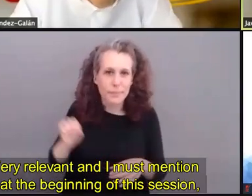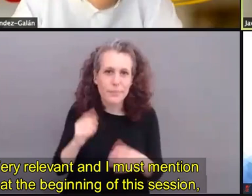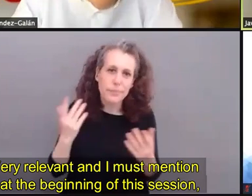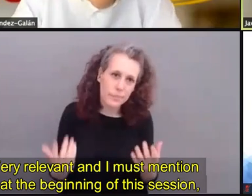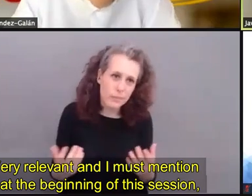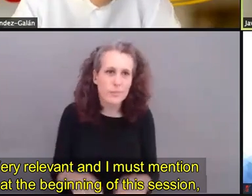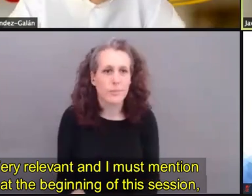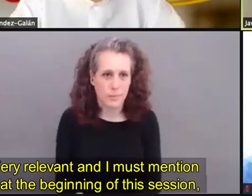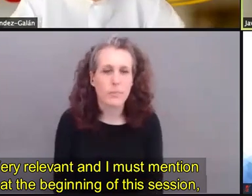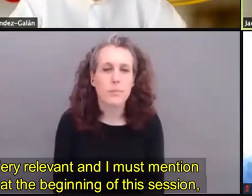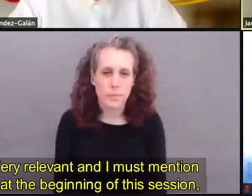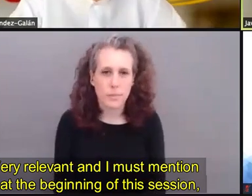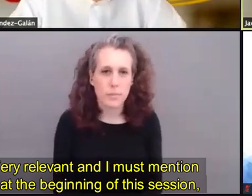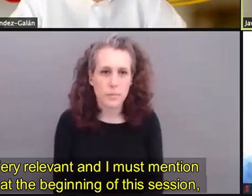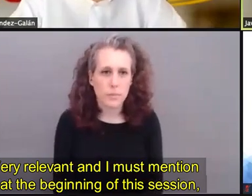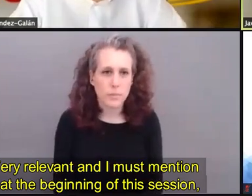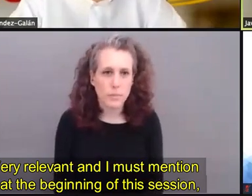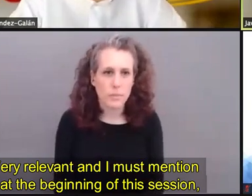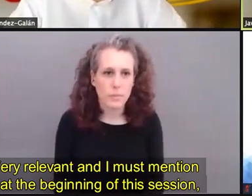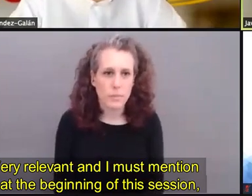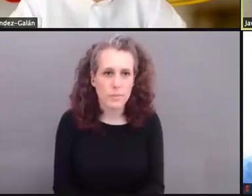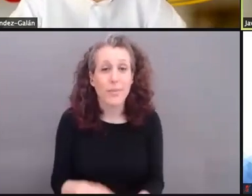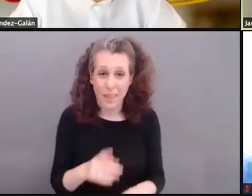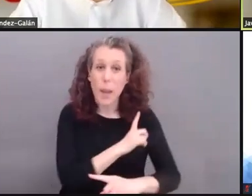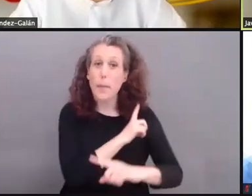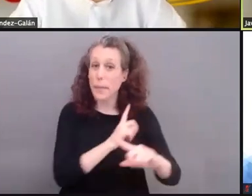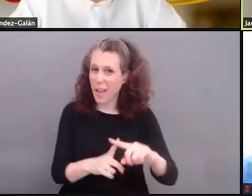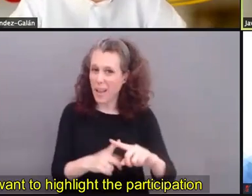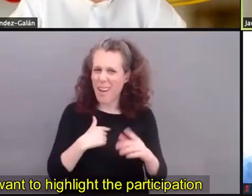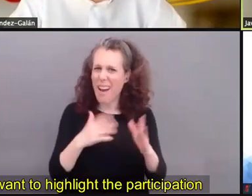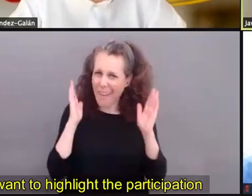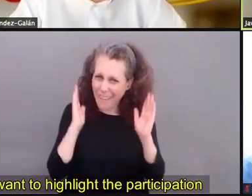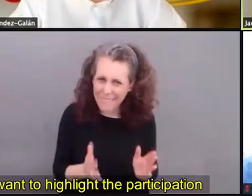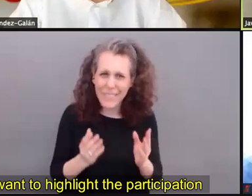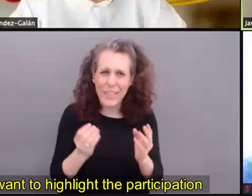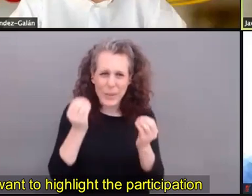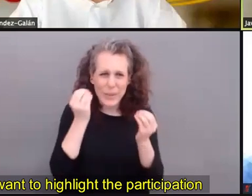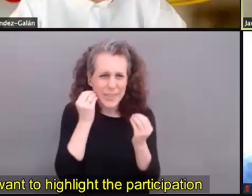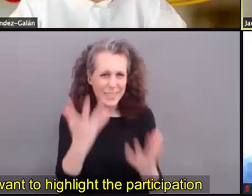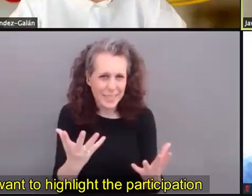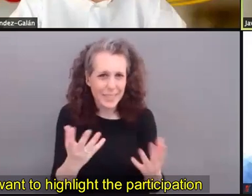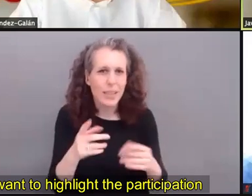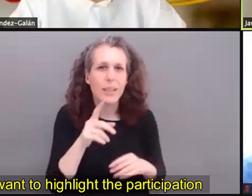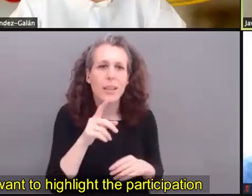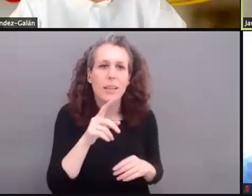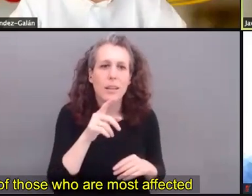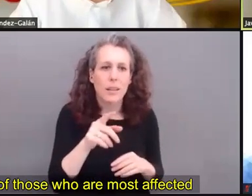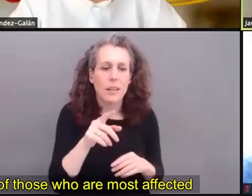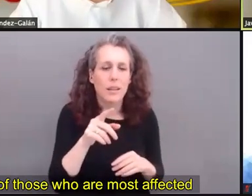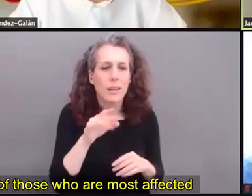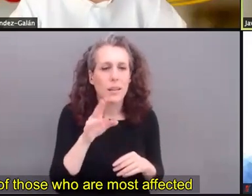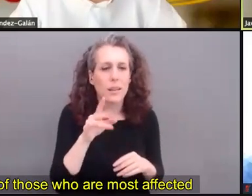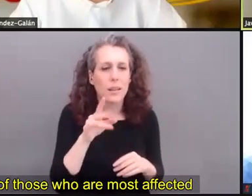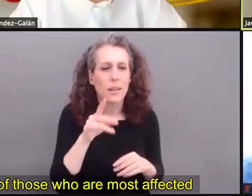I must mention this at the beginning of this session, I want to highlight the participation of